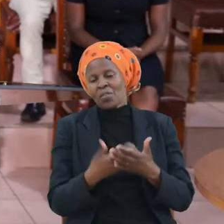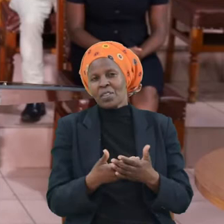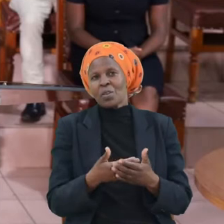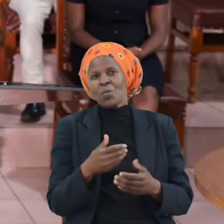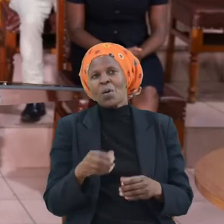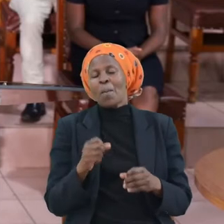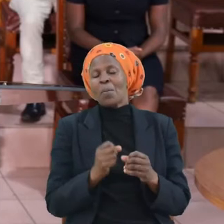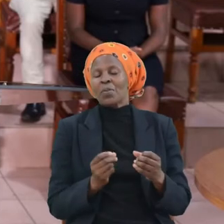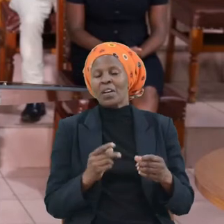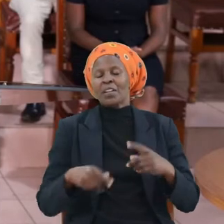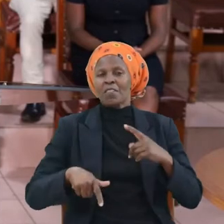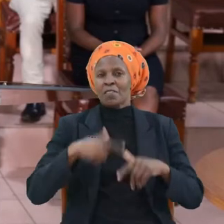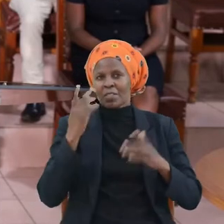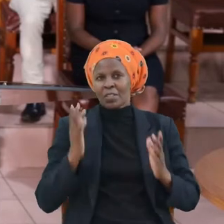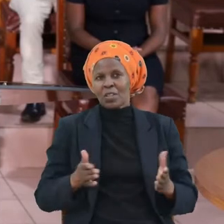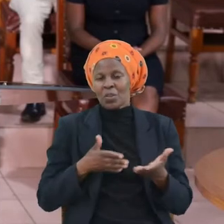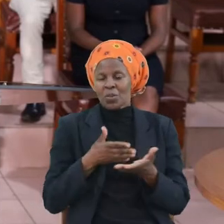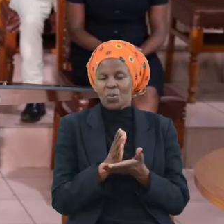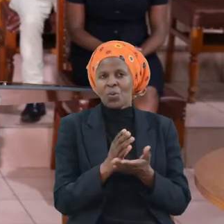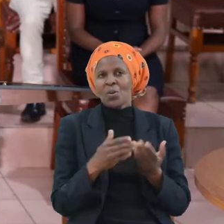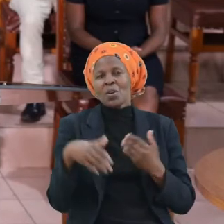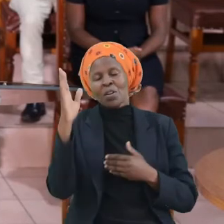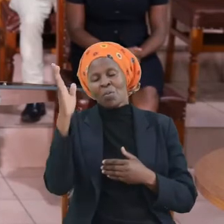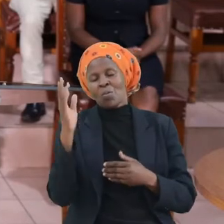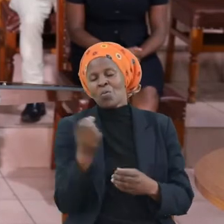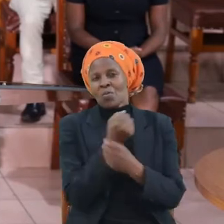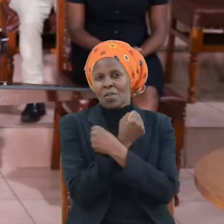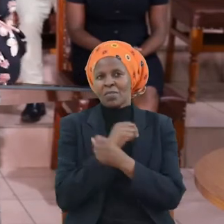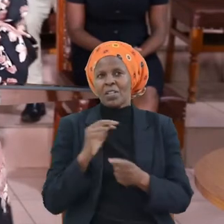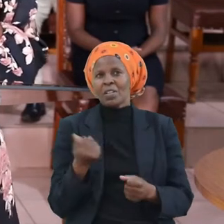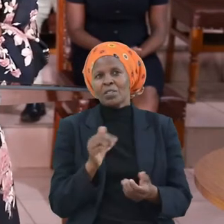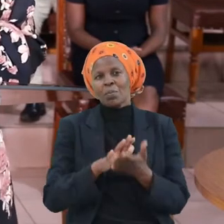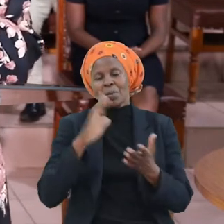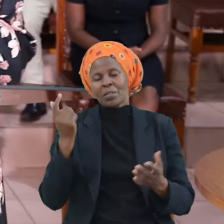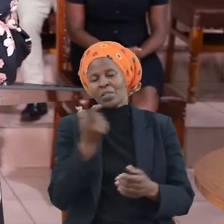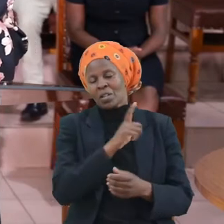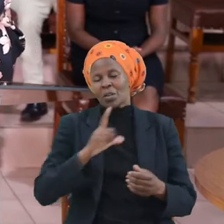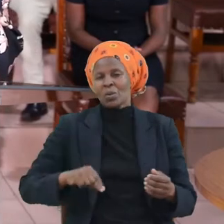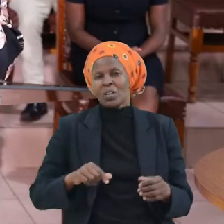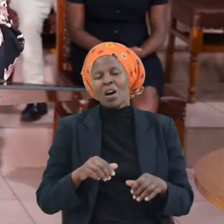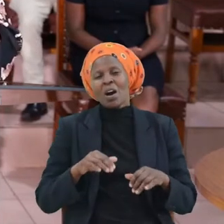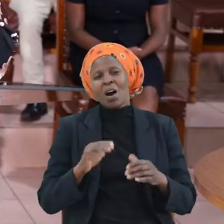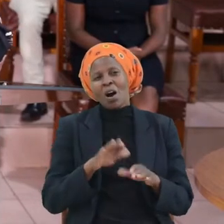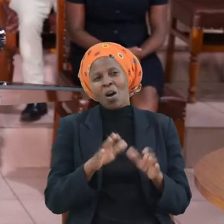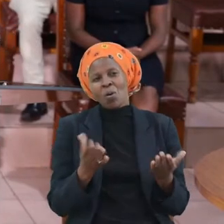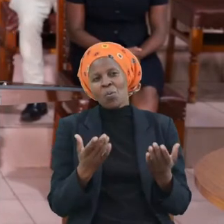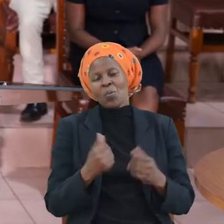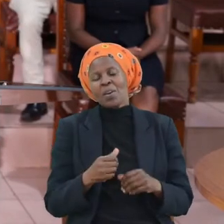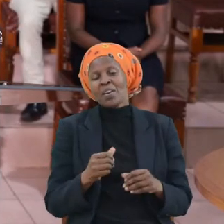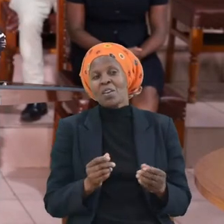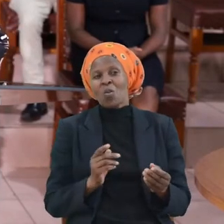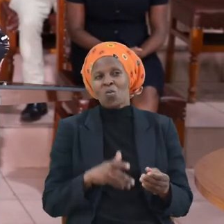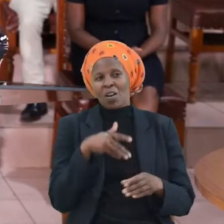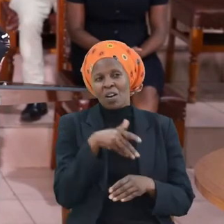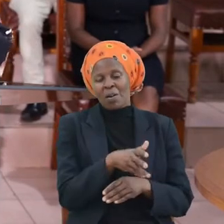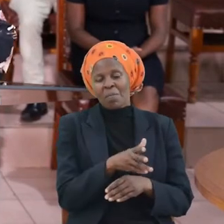are more than conquerors through him who loved us. Praise the Lord. How can we overcome the challenges that we